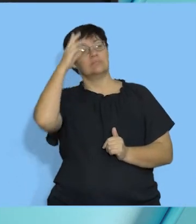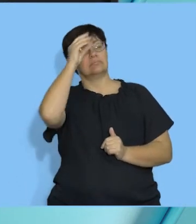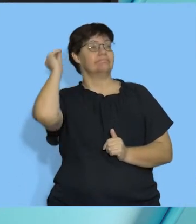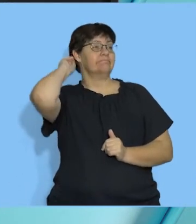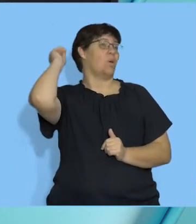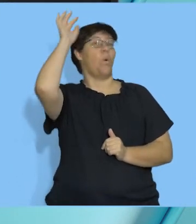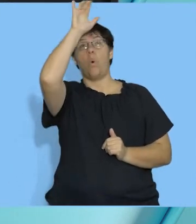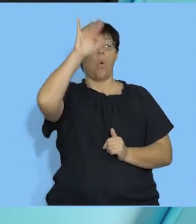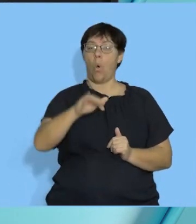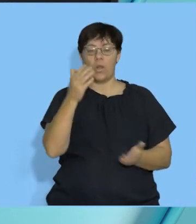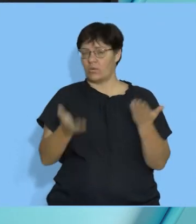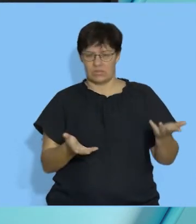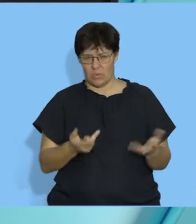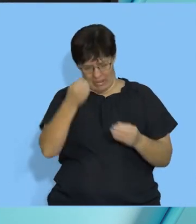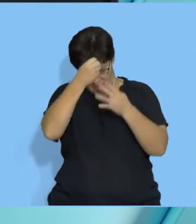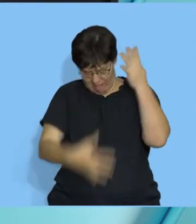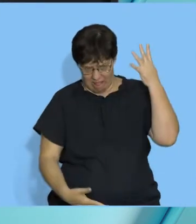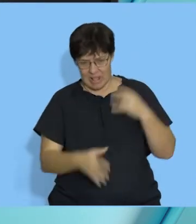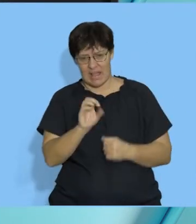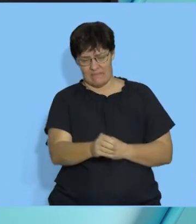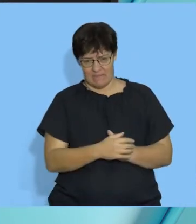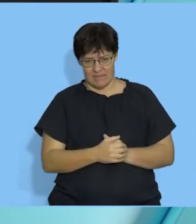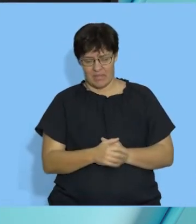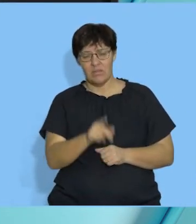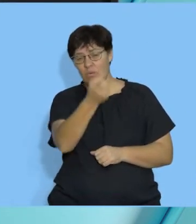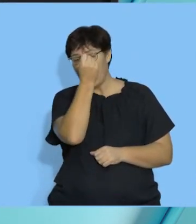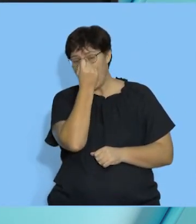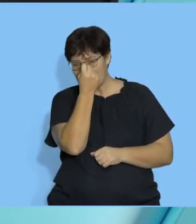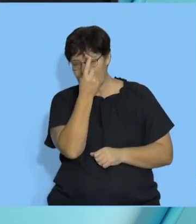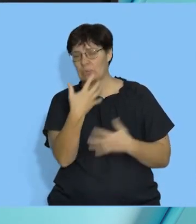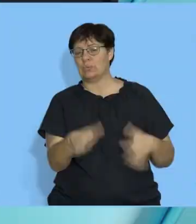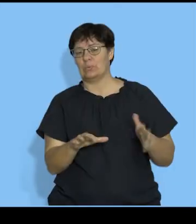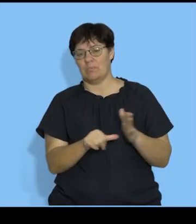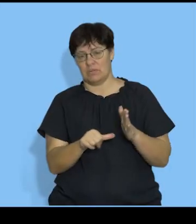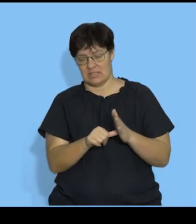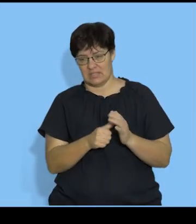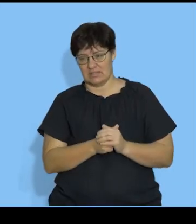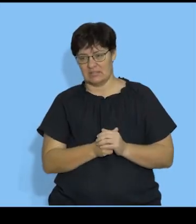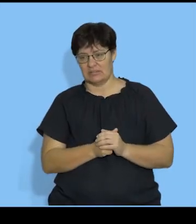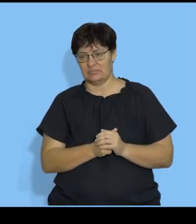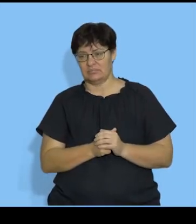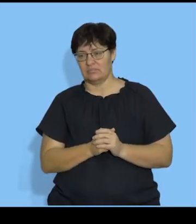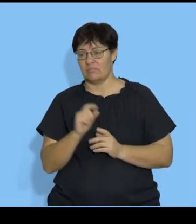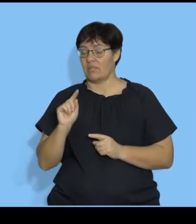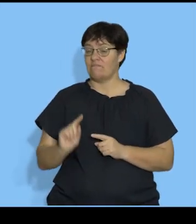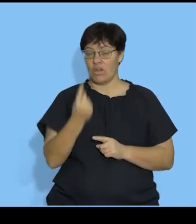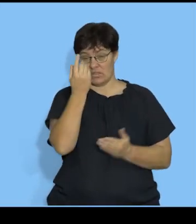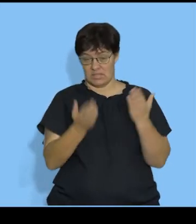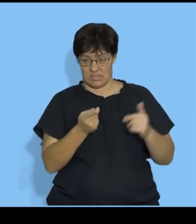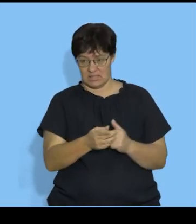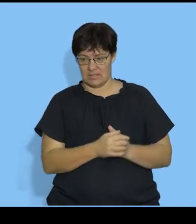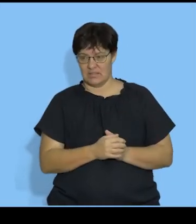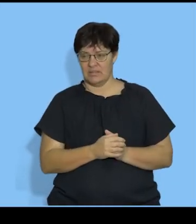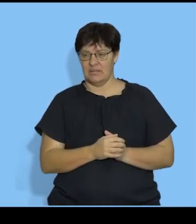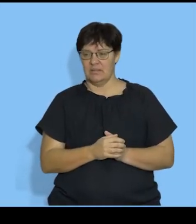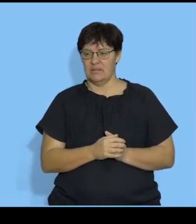these equations. It's quite a lot of it. So understanding is very, very key, right? So this is the first equation. Now we are going